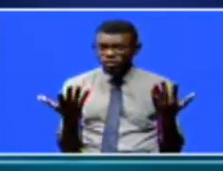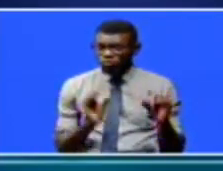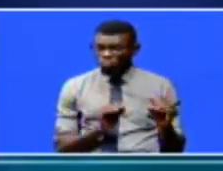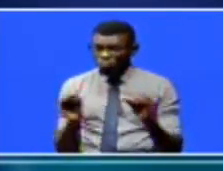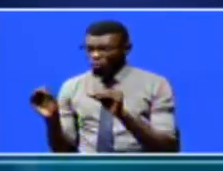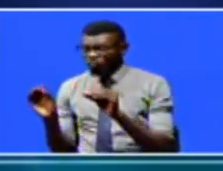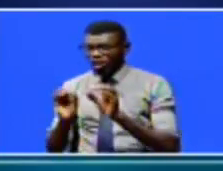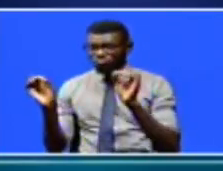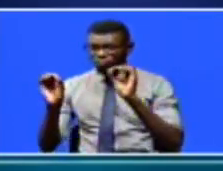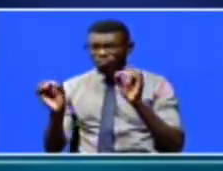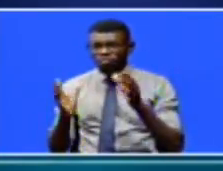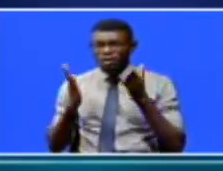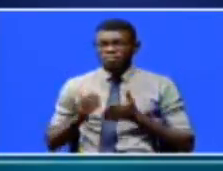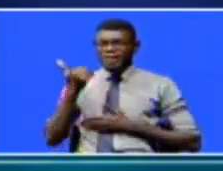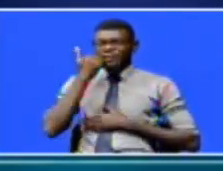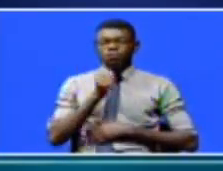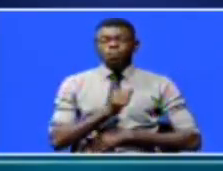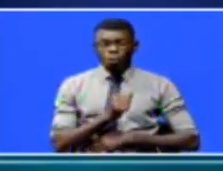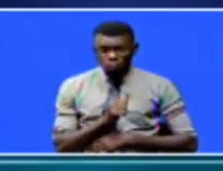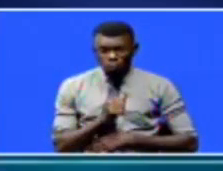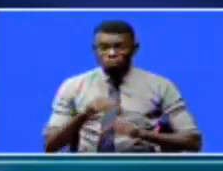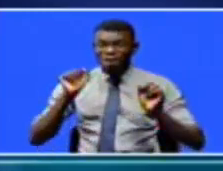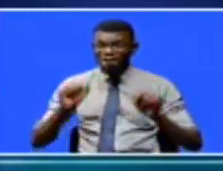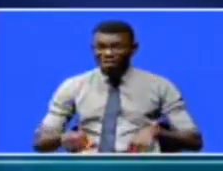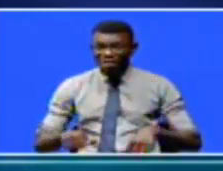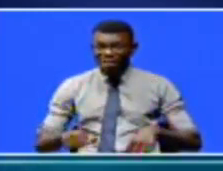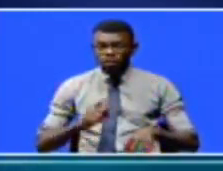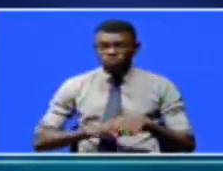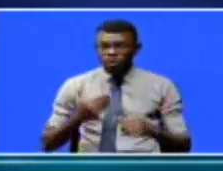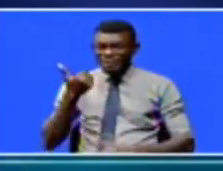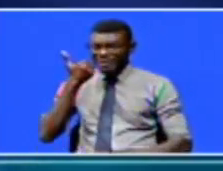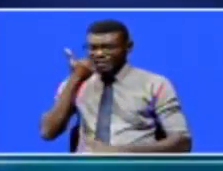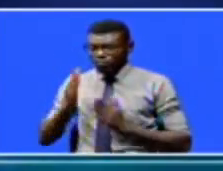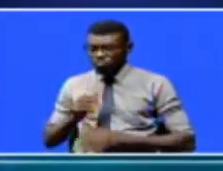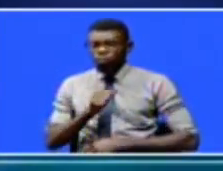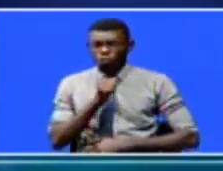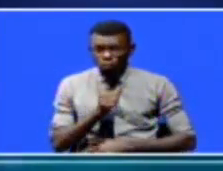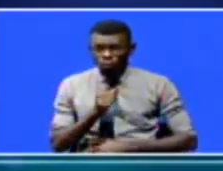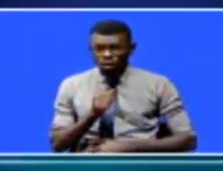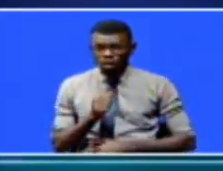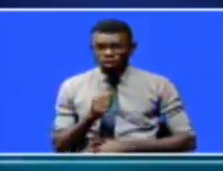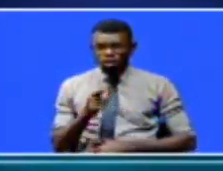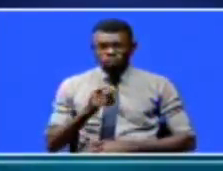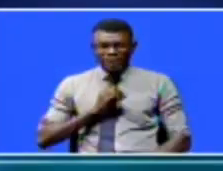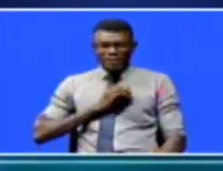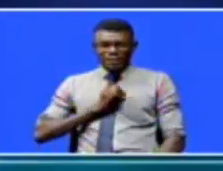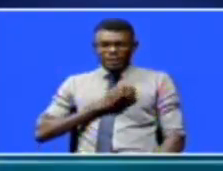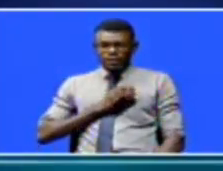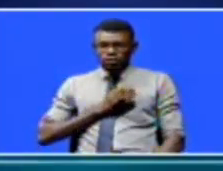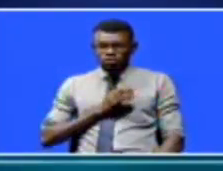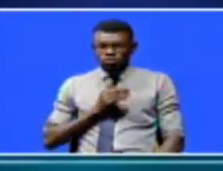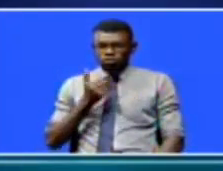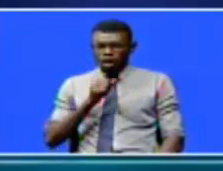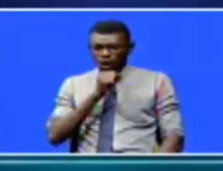another case also, a patient can start coughing. So when he or she coughs off, again you start scared. This one can